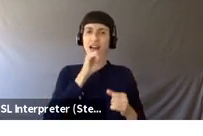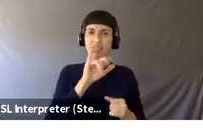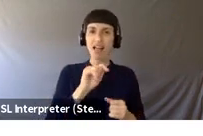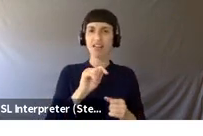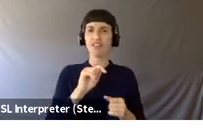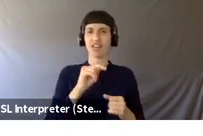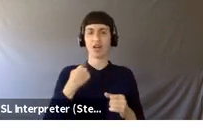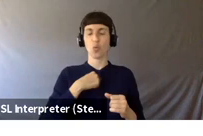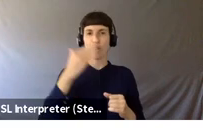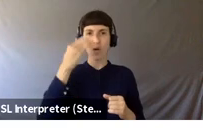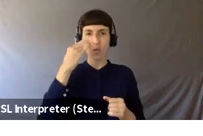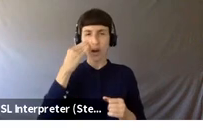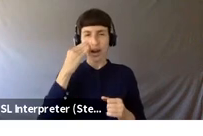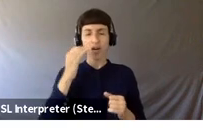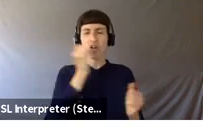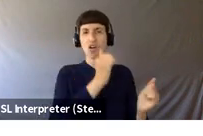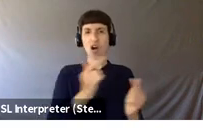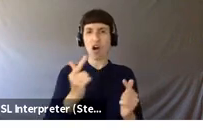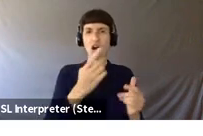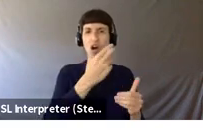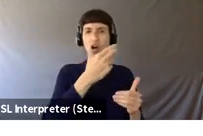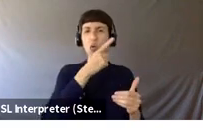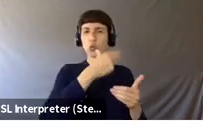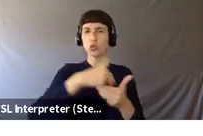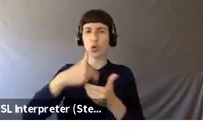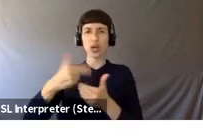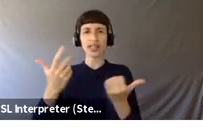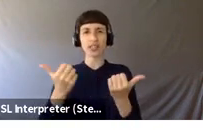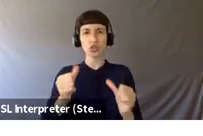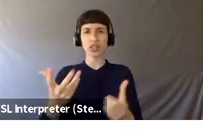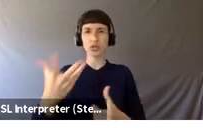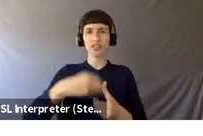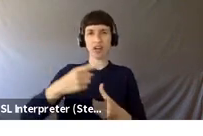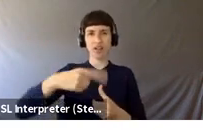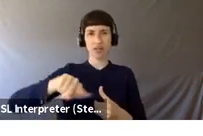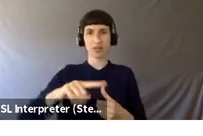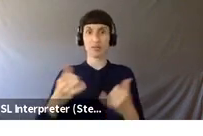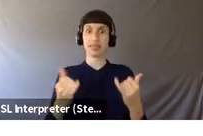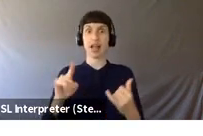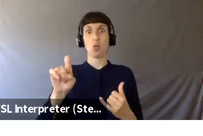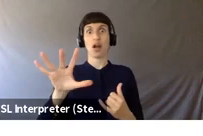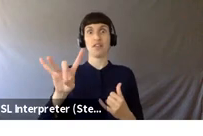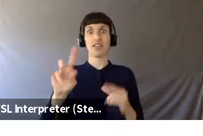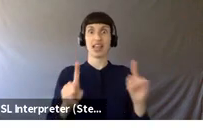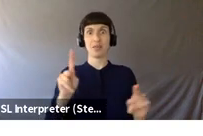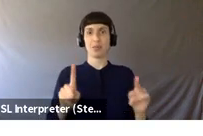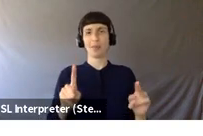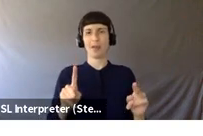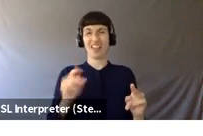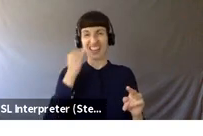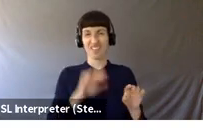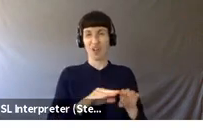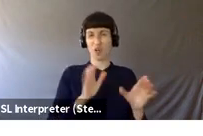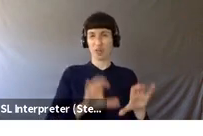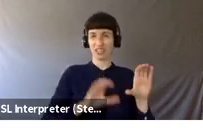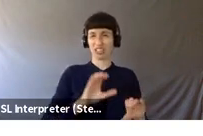to engage all of the participants. Right now, it looks like we have 358. It would be really hard to do open chat and everybody chatting in there. So we're going to use